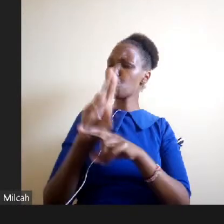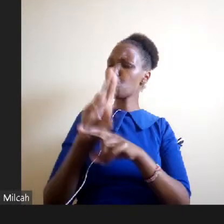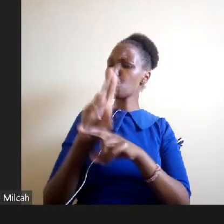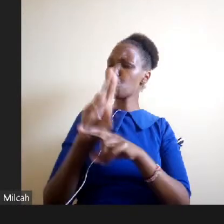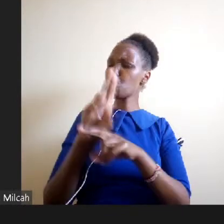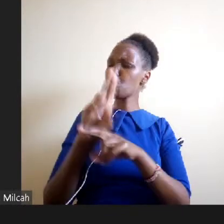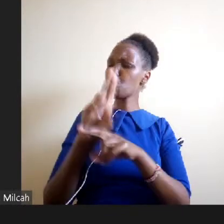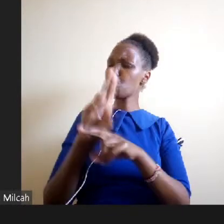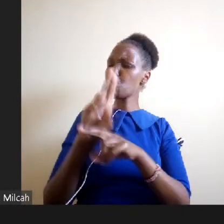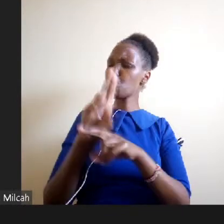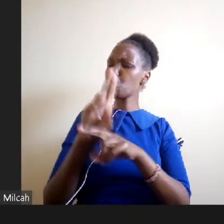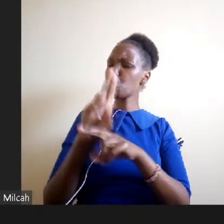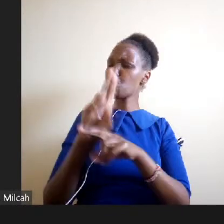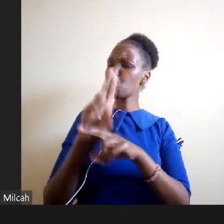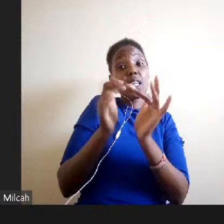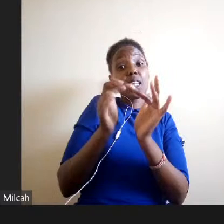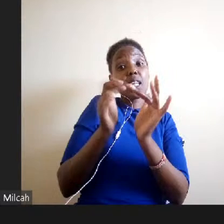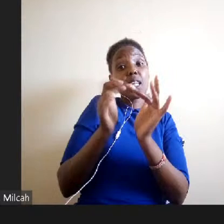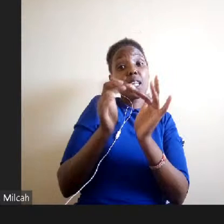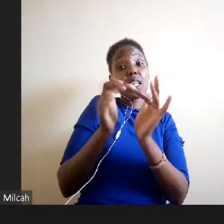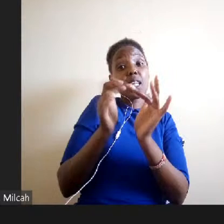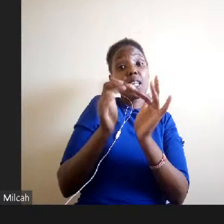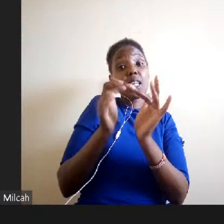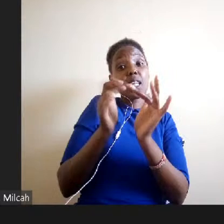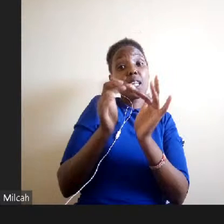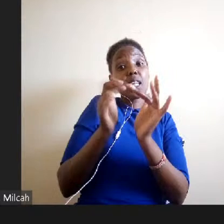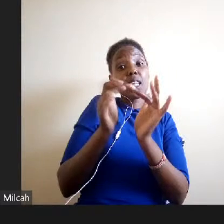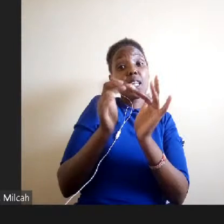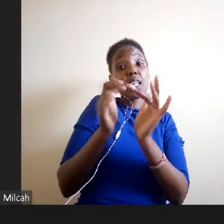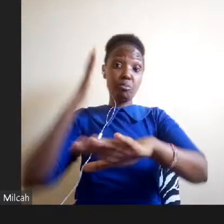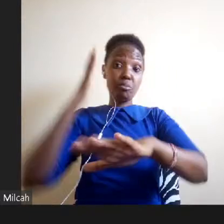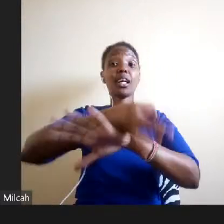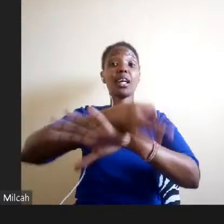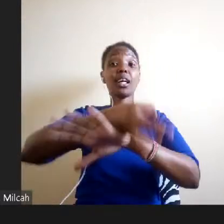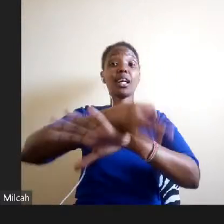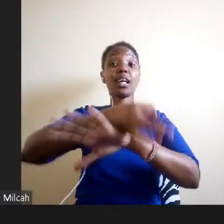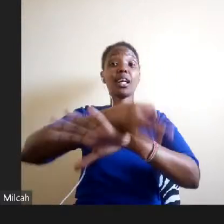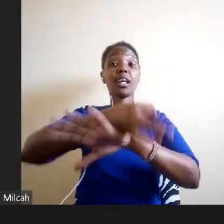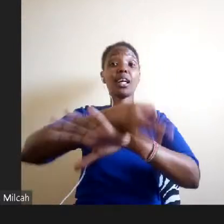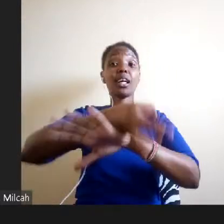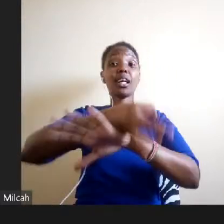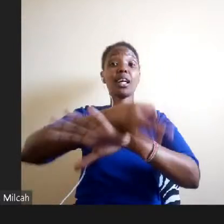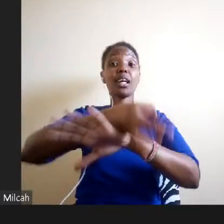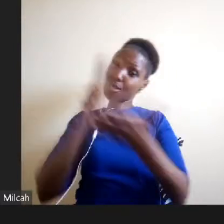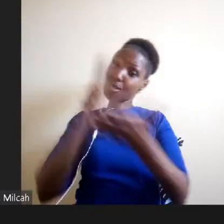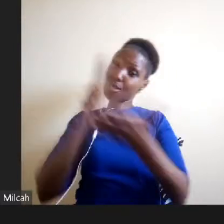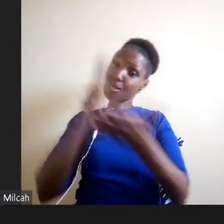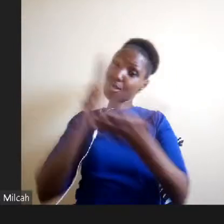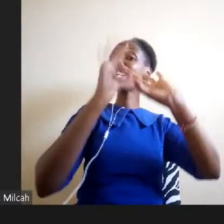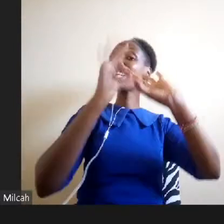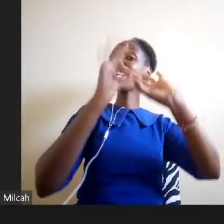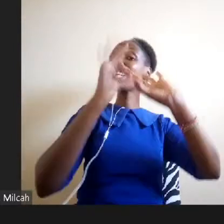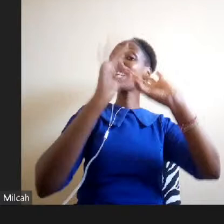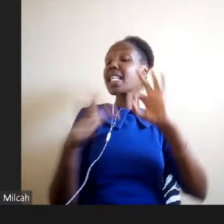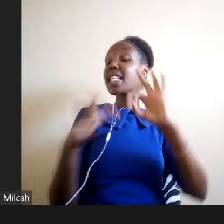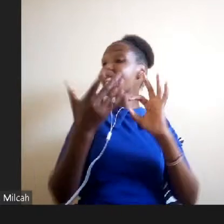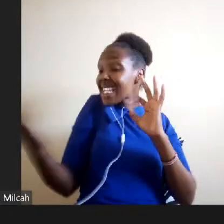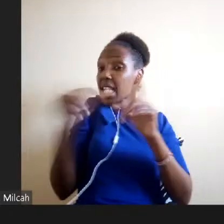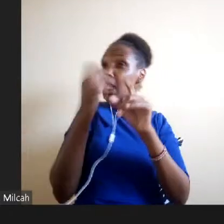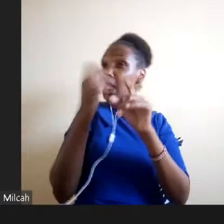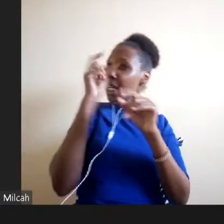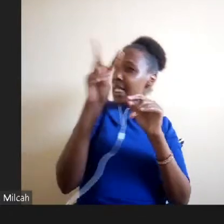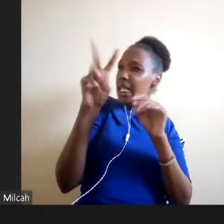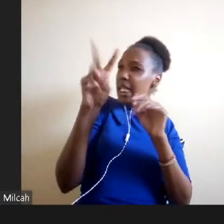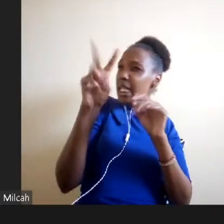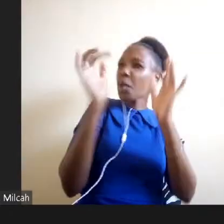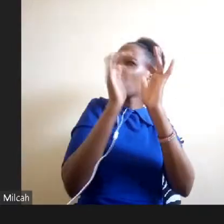real and sometimes not real, and how they are able to interpret the content that they see online. We need to be able to start guiding them on that